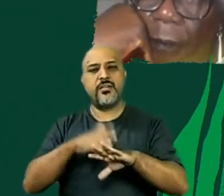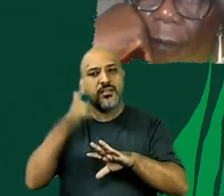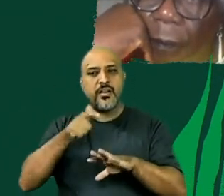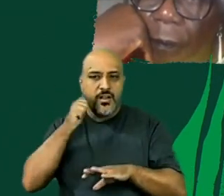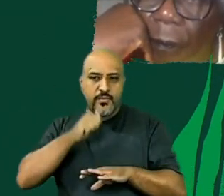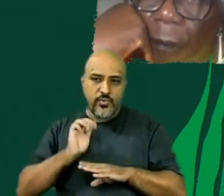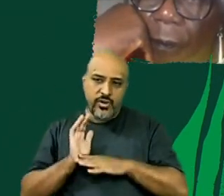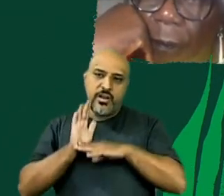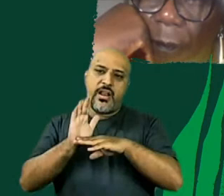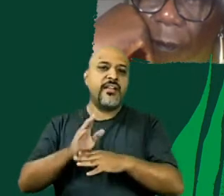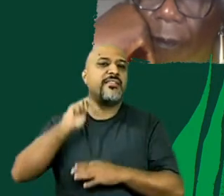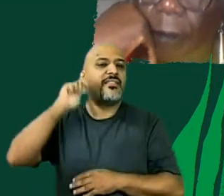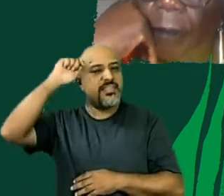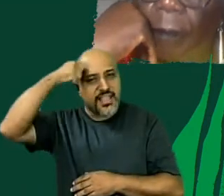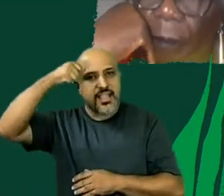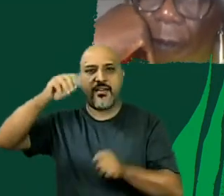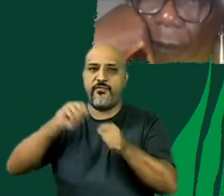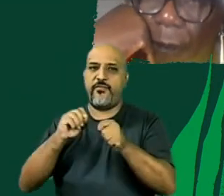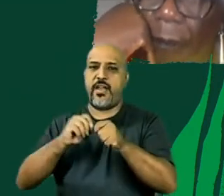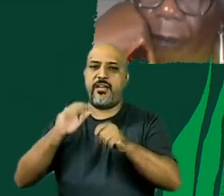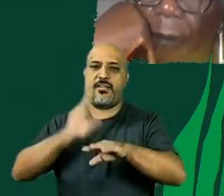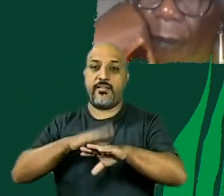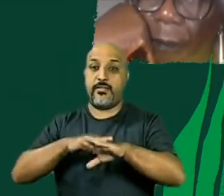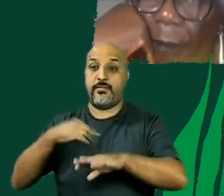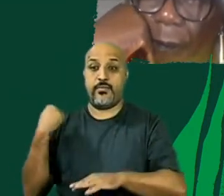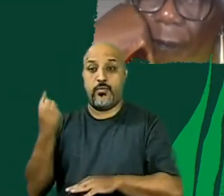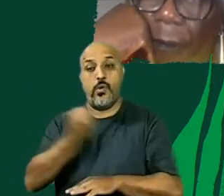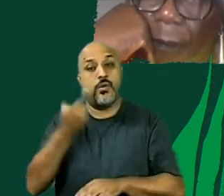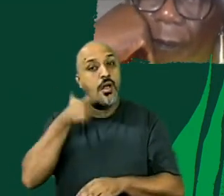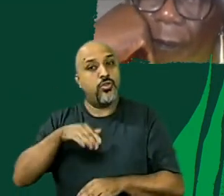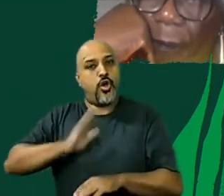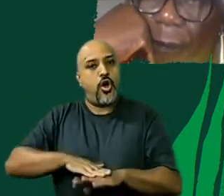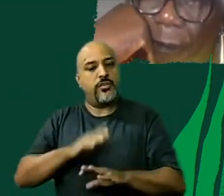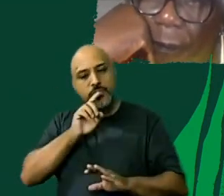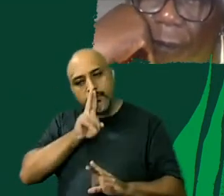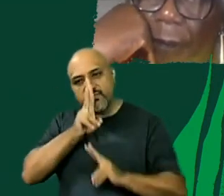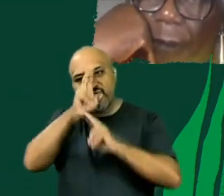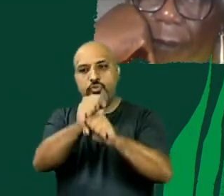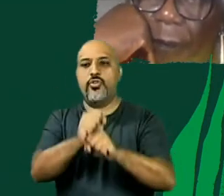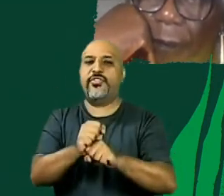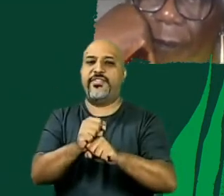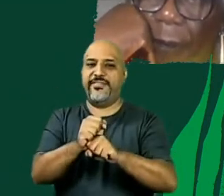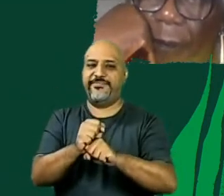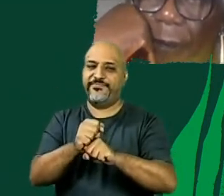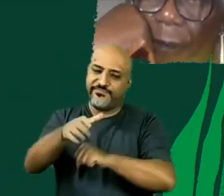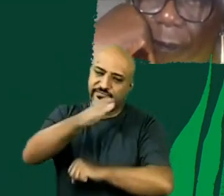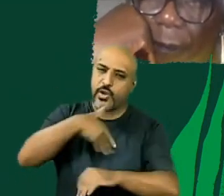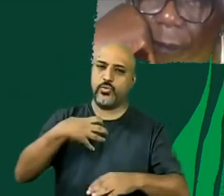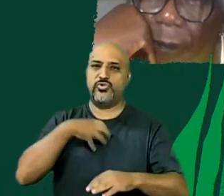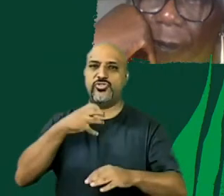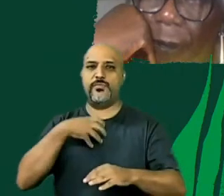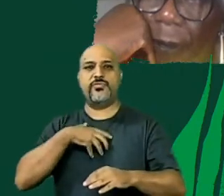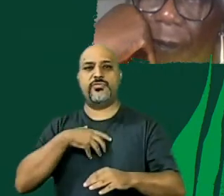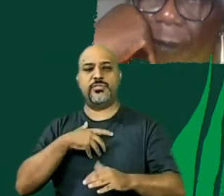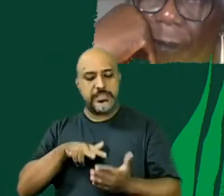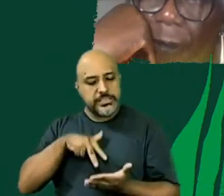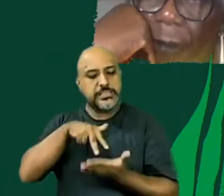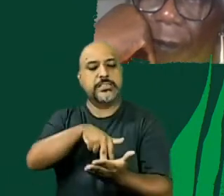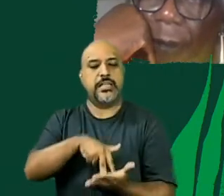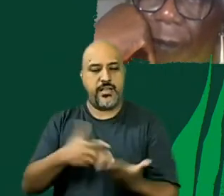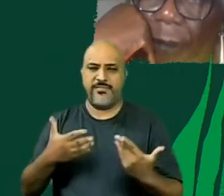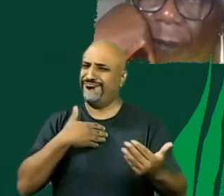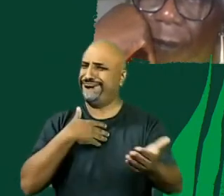particular brand of steadfastness, which is to say, no matter what people are doing about